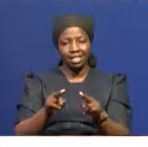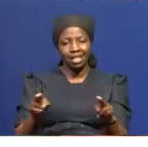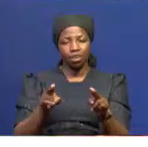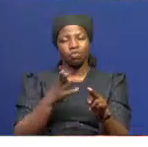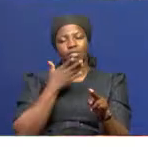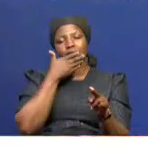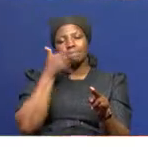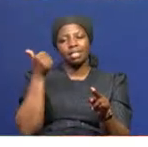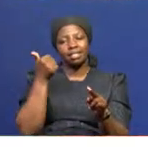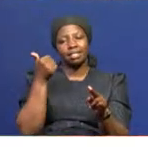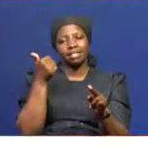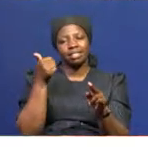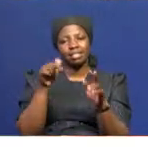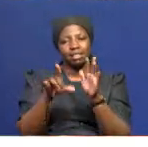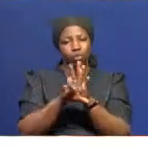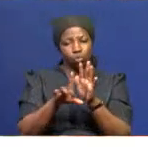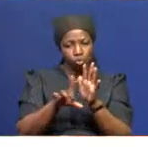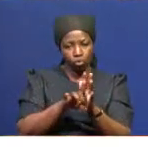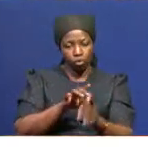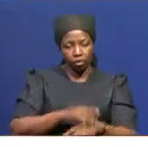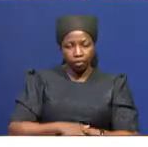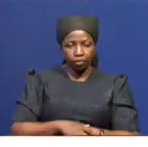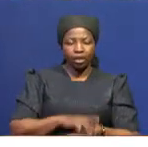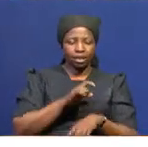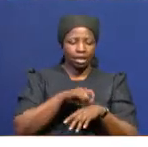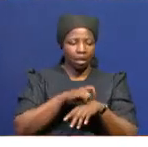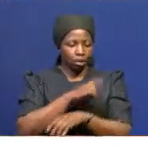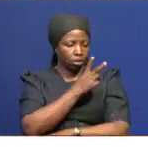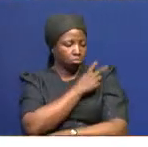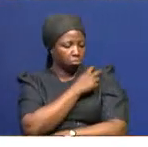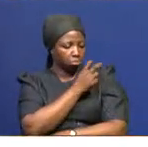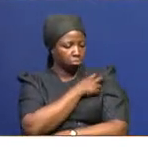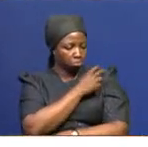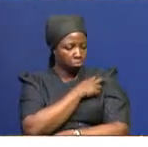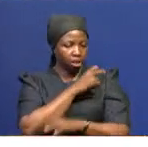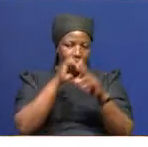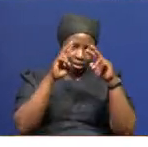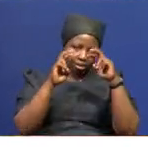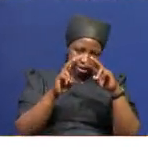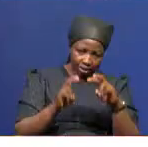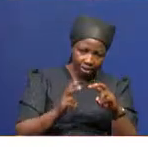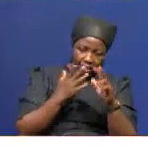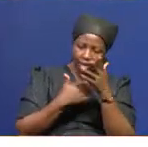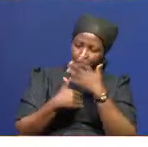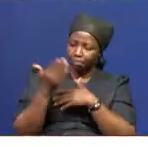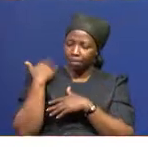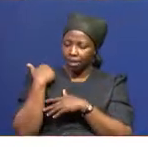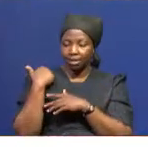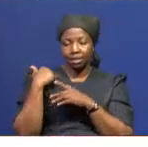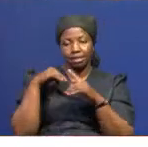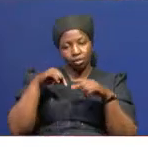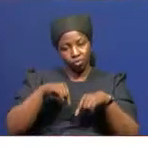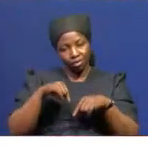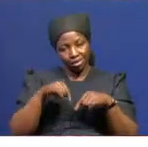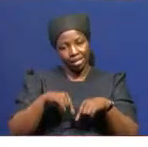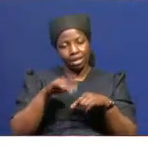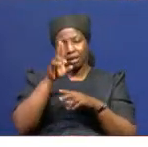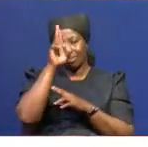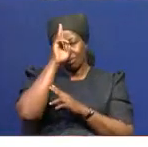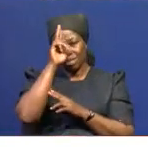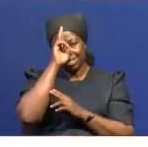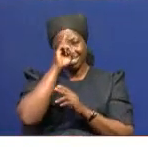best practices. Upon consultation and introspection of the past and current incidents of police